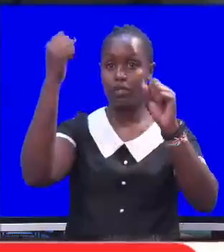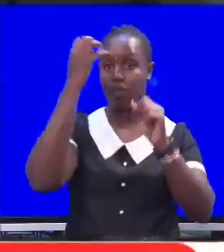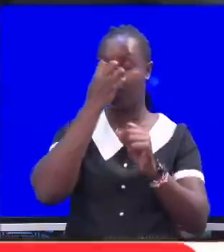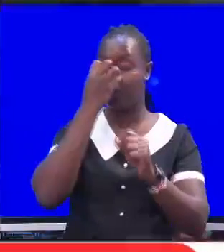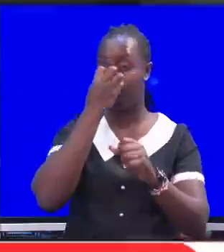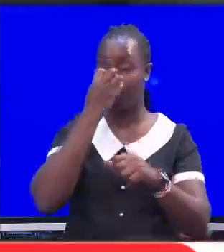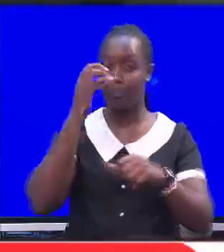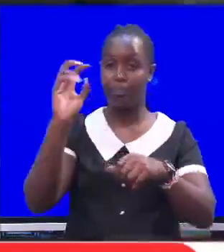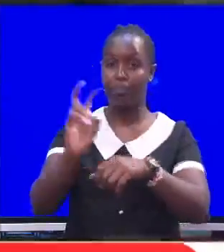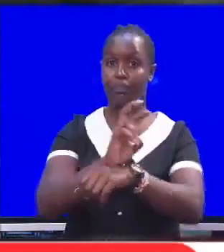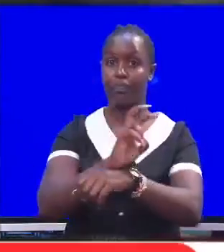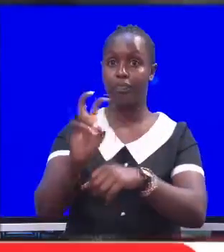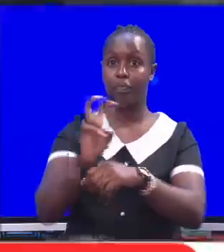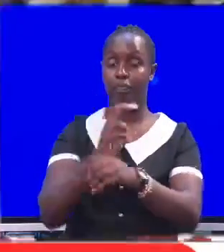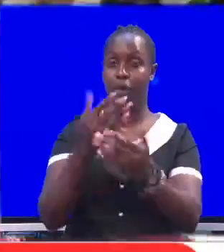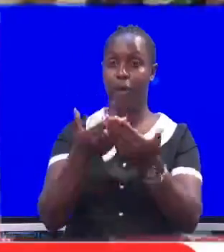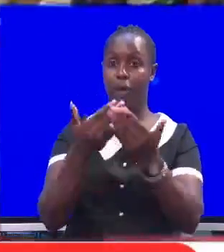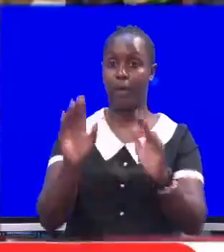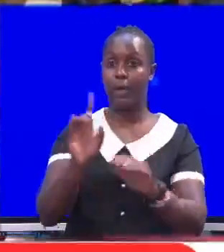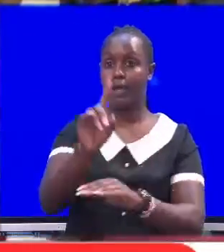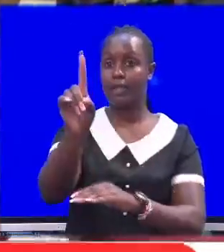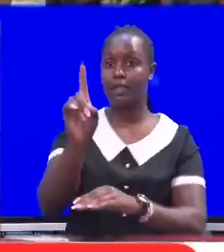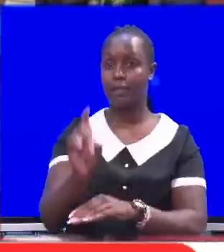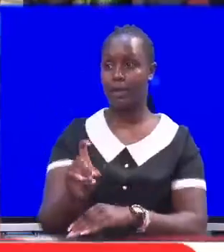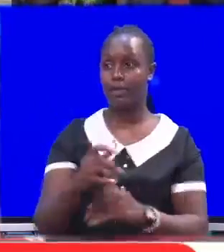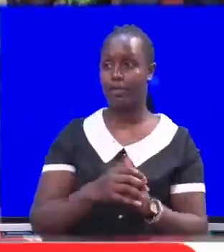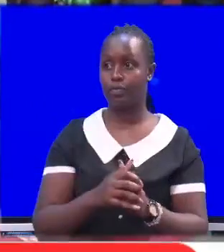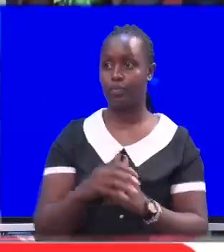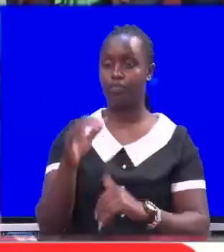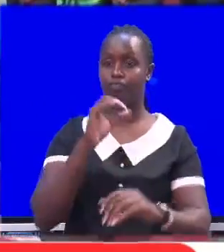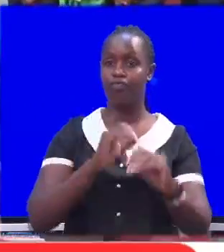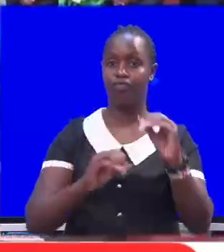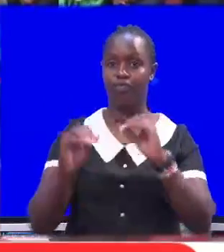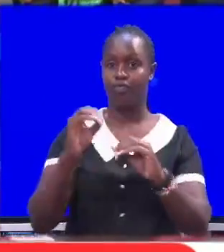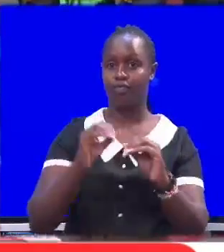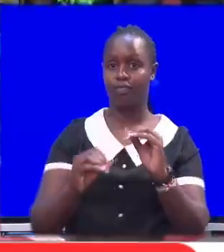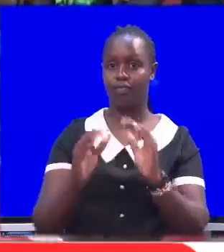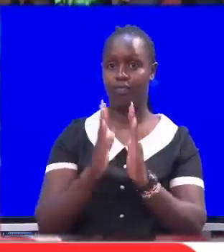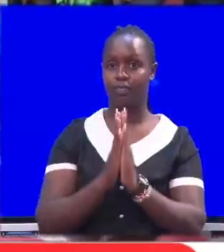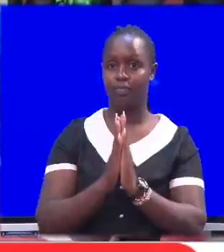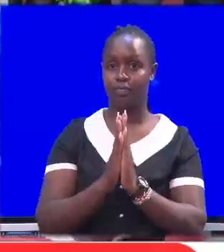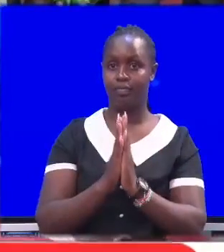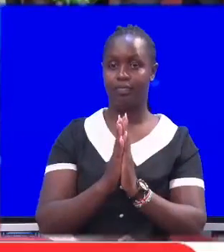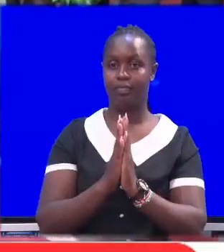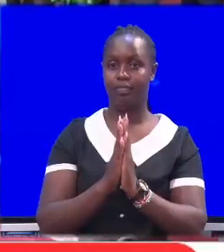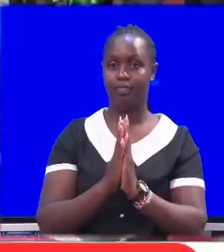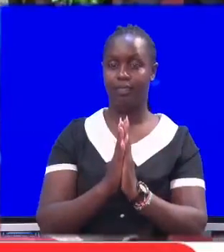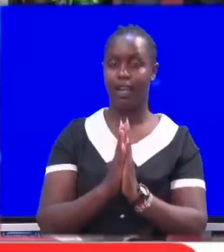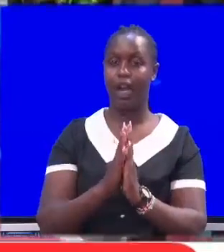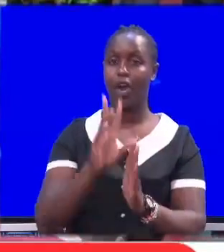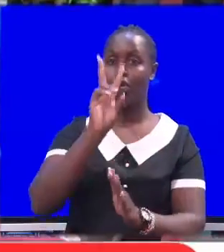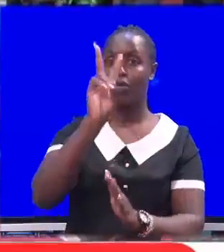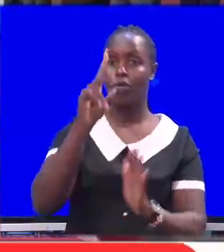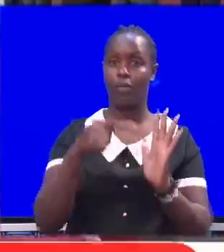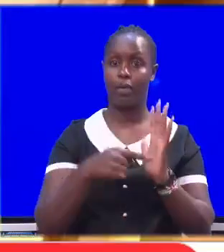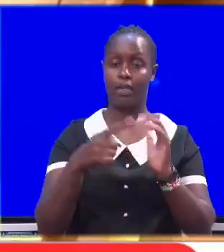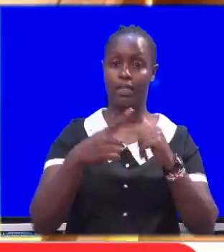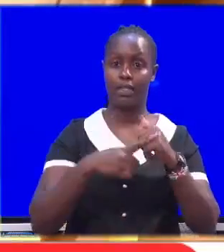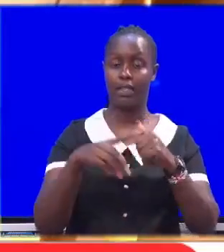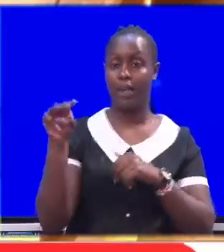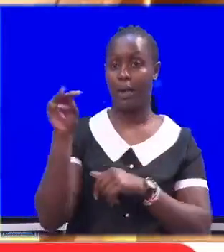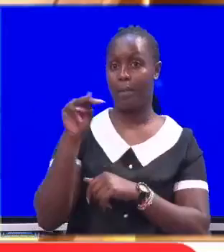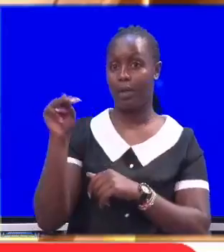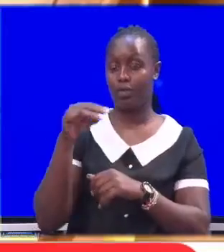the opening of examination containers. Heavenly Father, we want to thank you for this great morning. At least 2.6 million learners wrote their